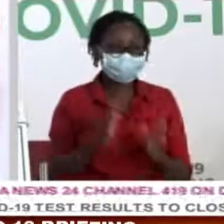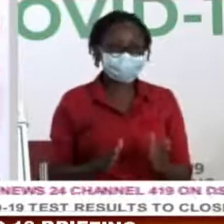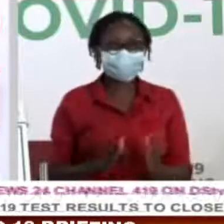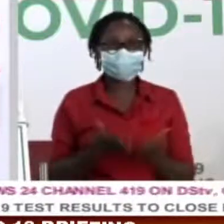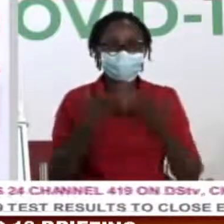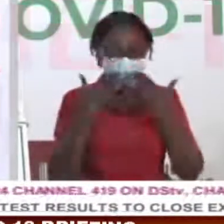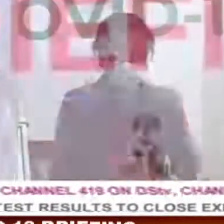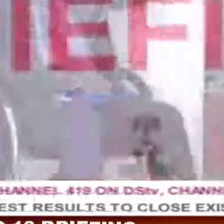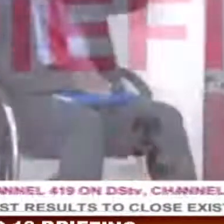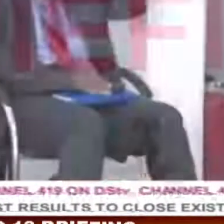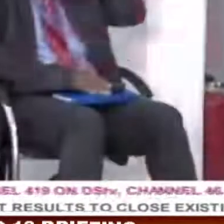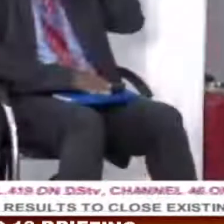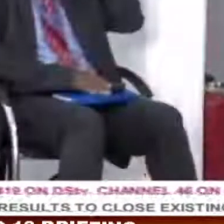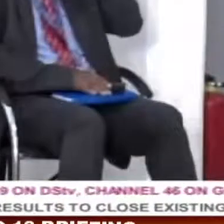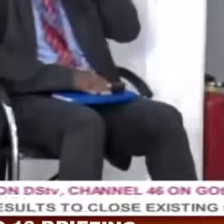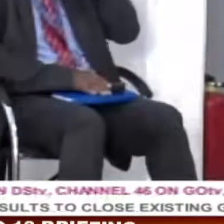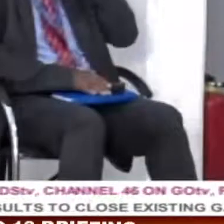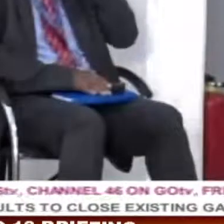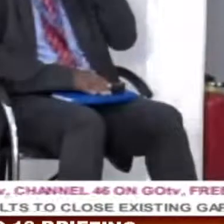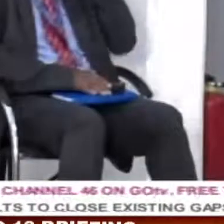Thank you.